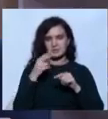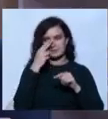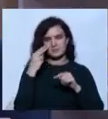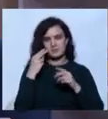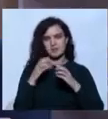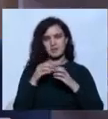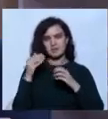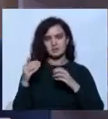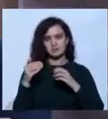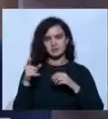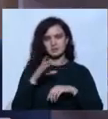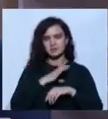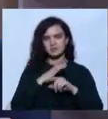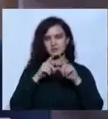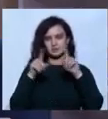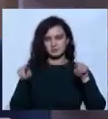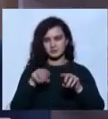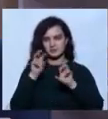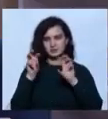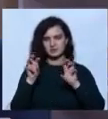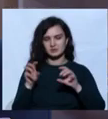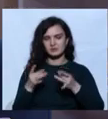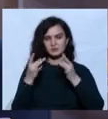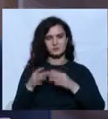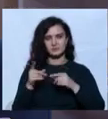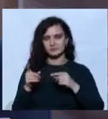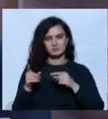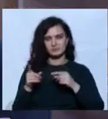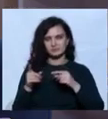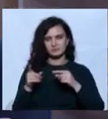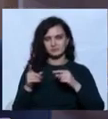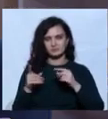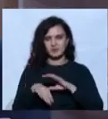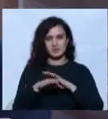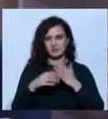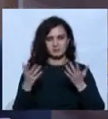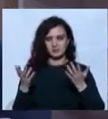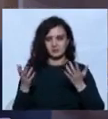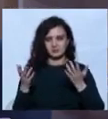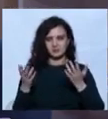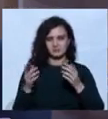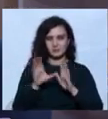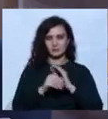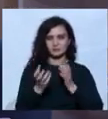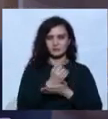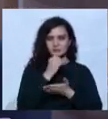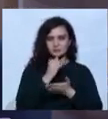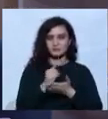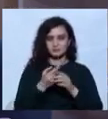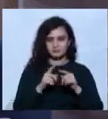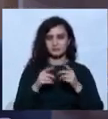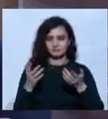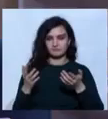pirates, the treasure map and their greed just leads them to an empty hole in the ground, which